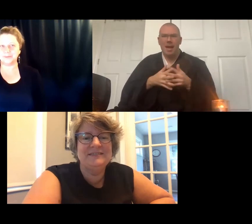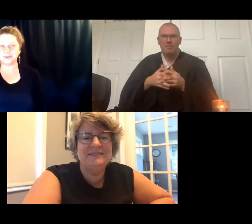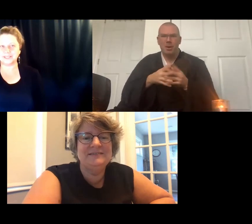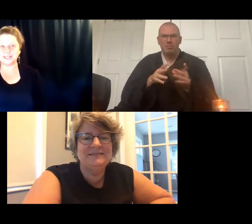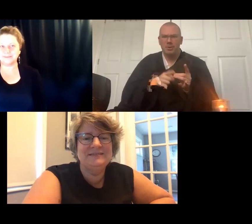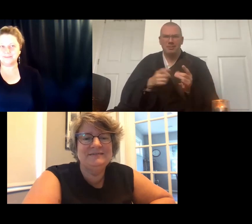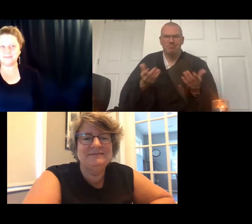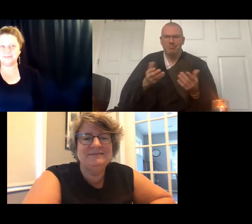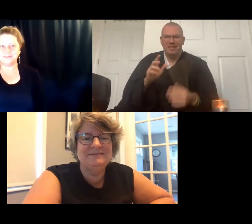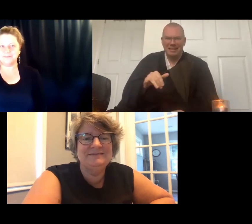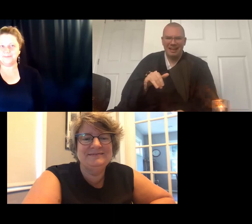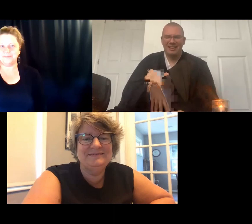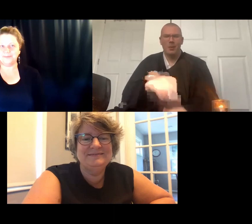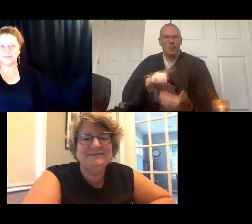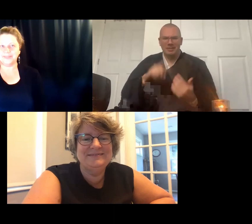American Buddhism?